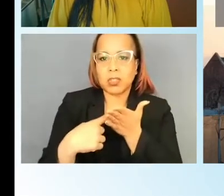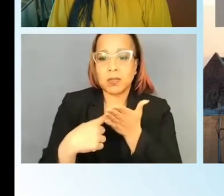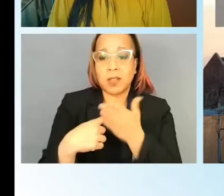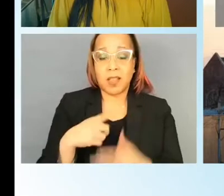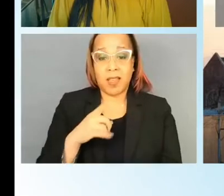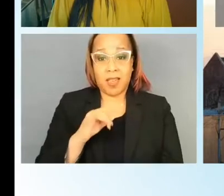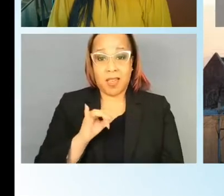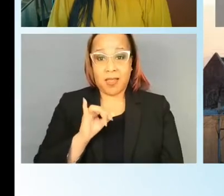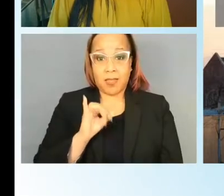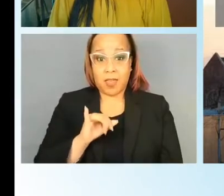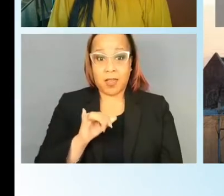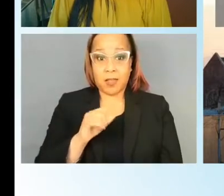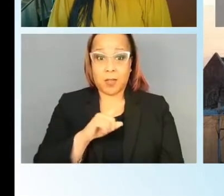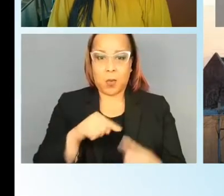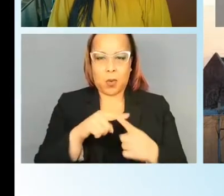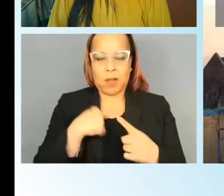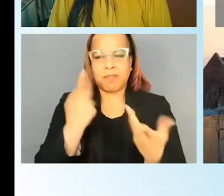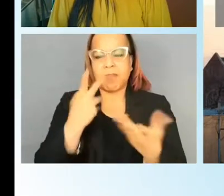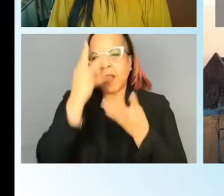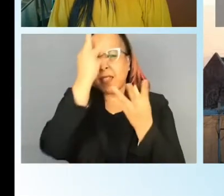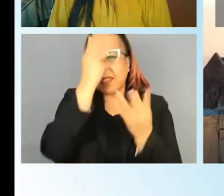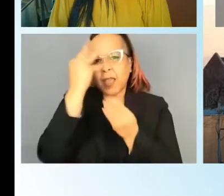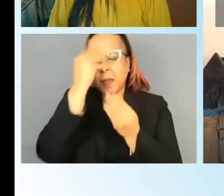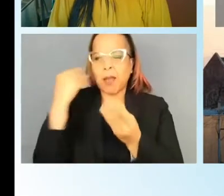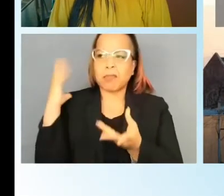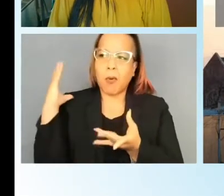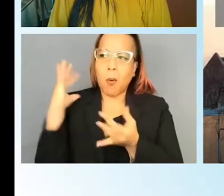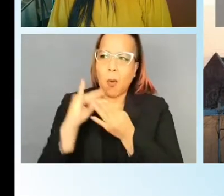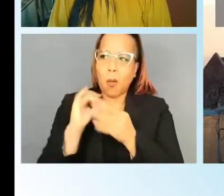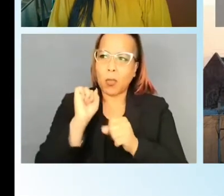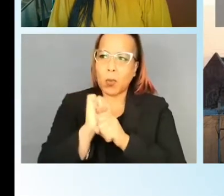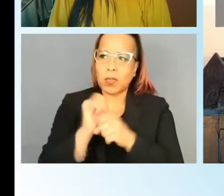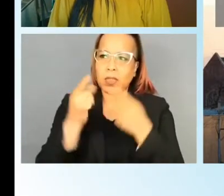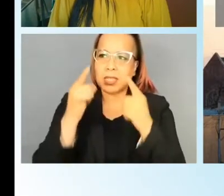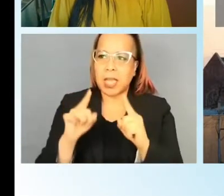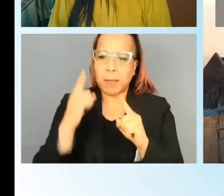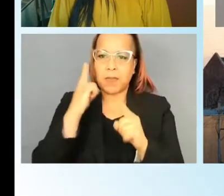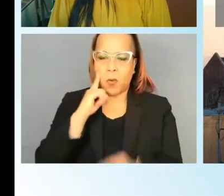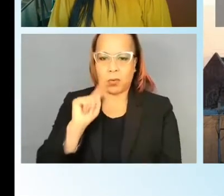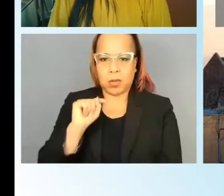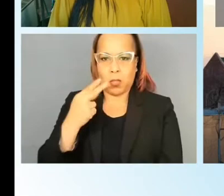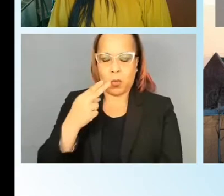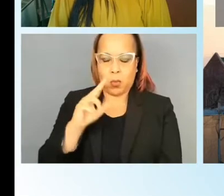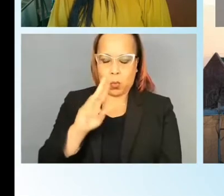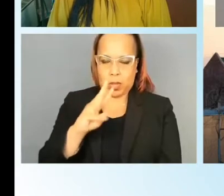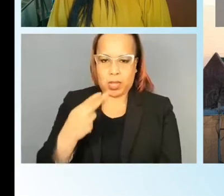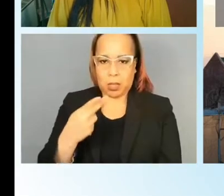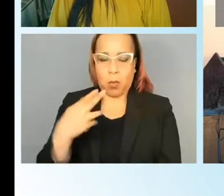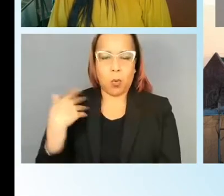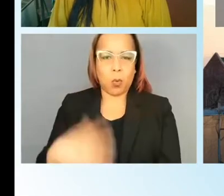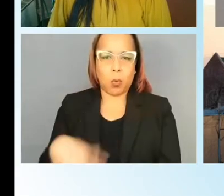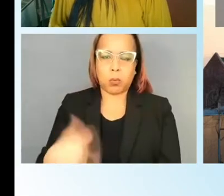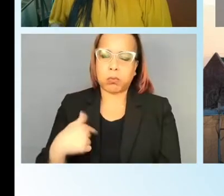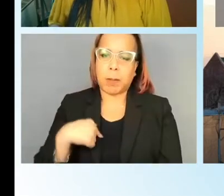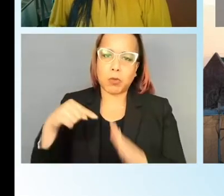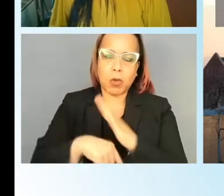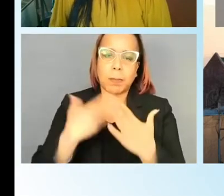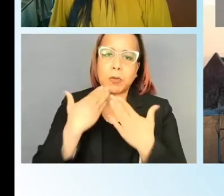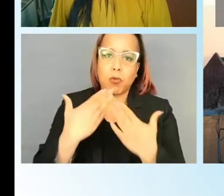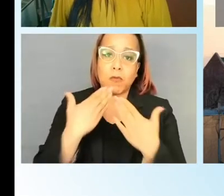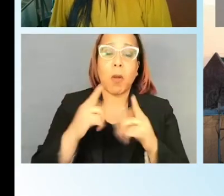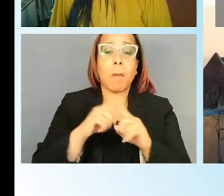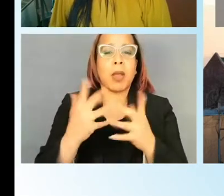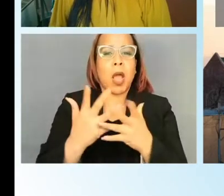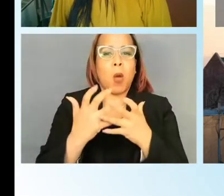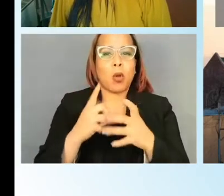When I step back and I think about all of the work that has happened for Together We Heal, I've been incredibly grateful. But I really do want to